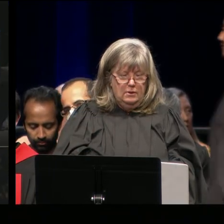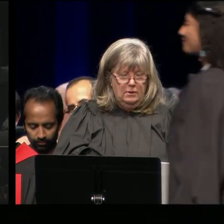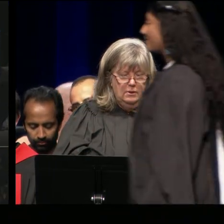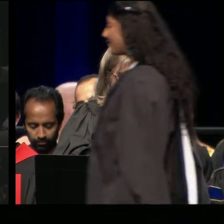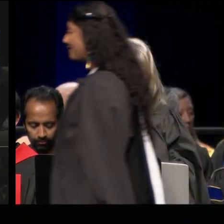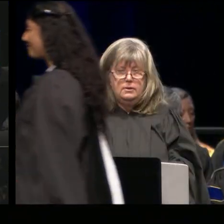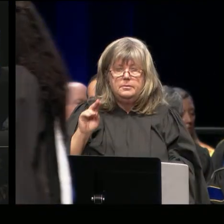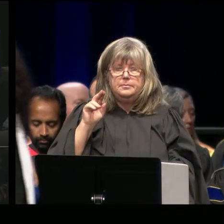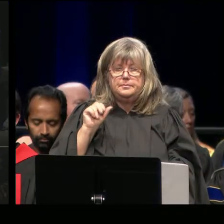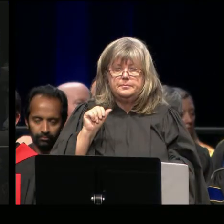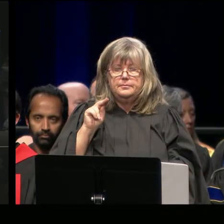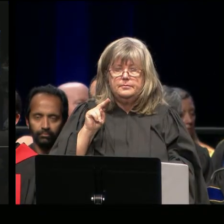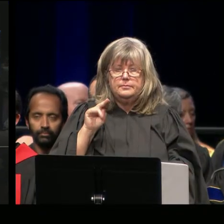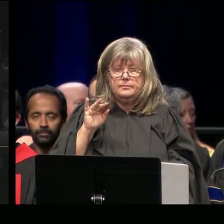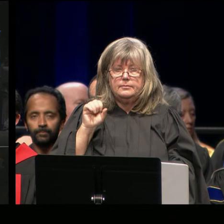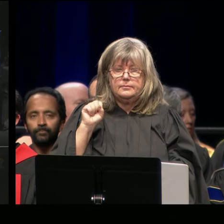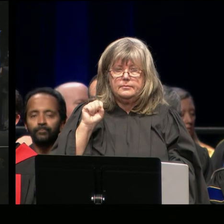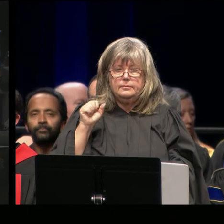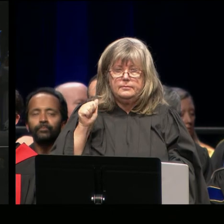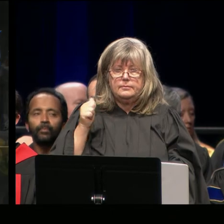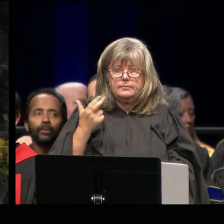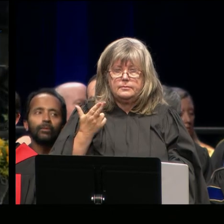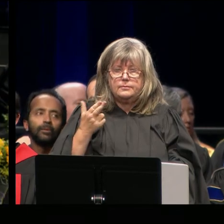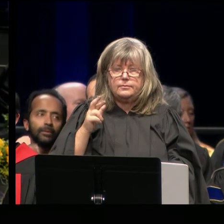Anissa Ramdeo.